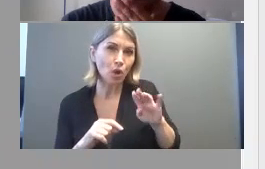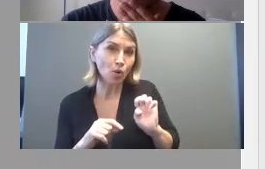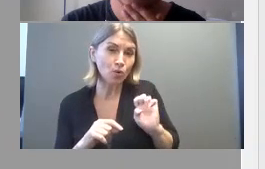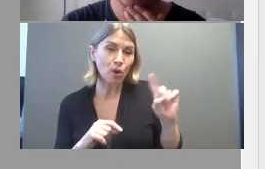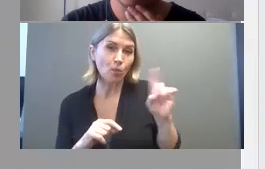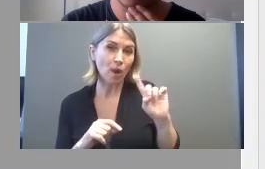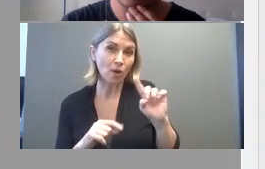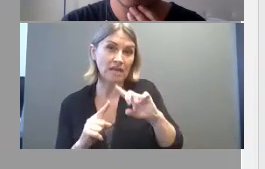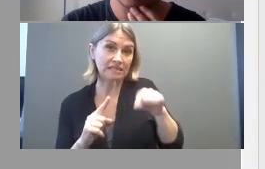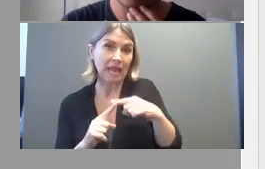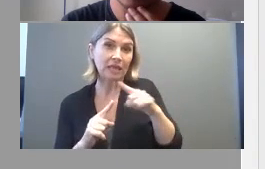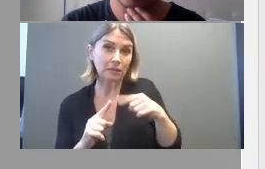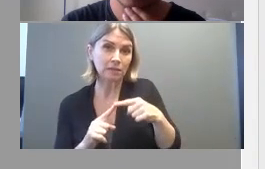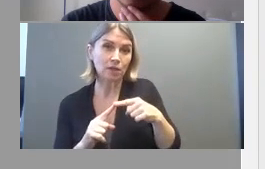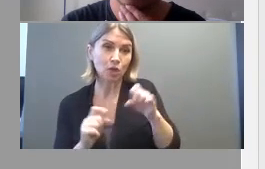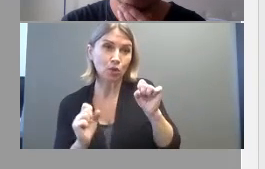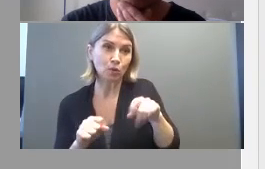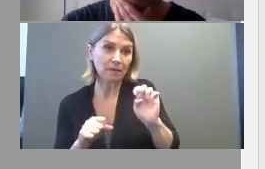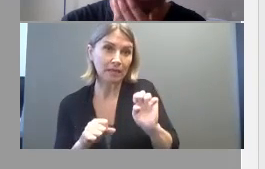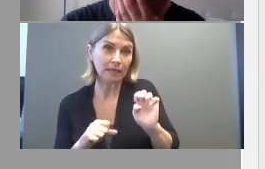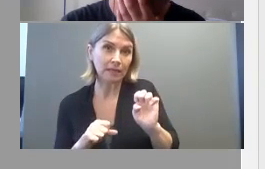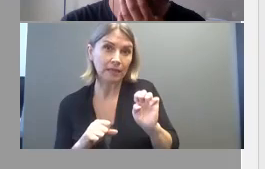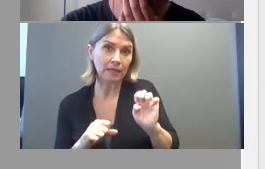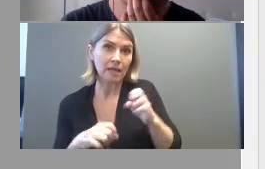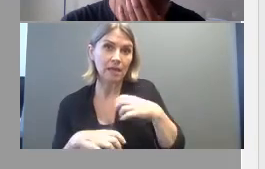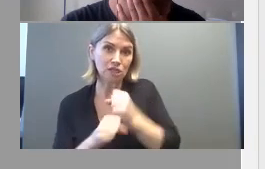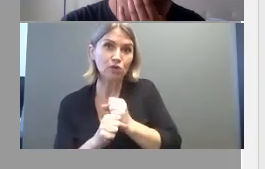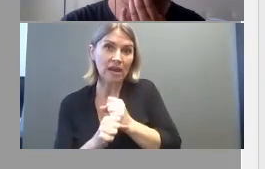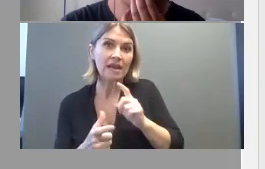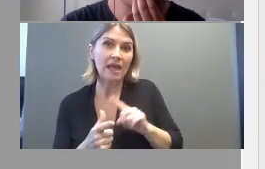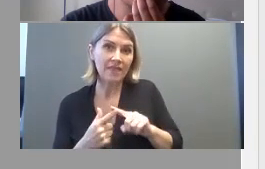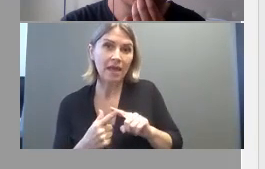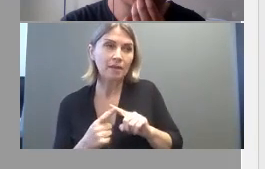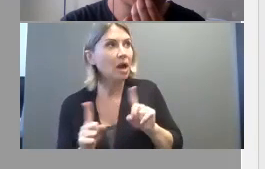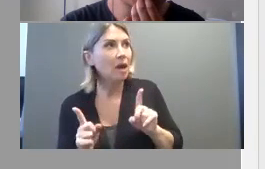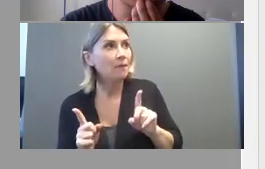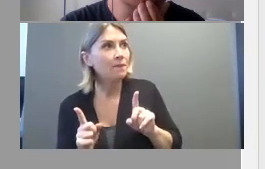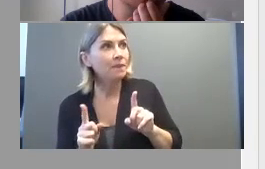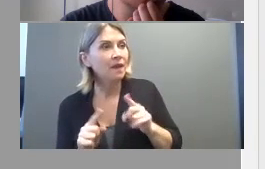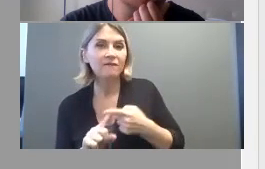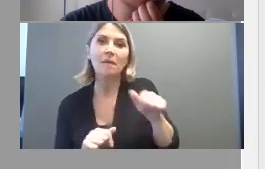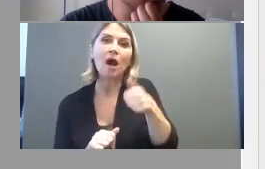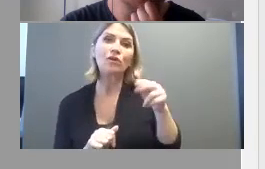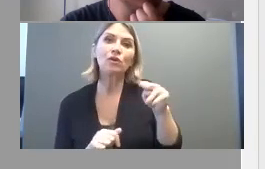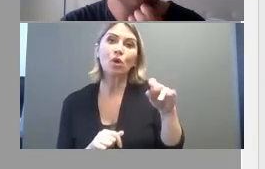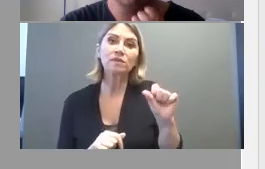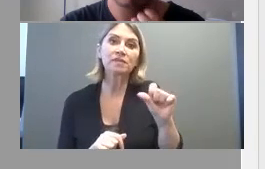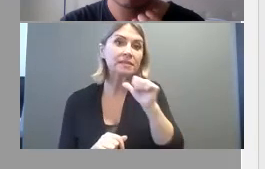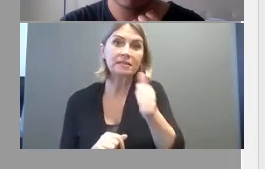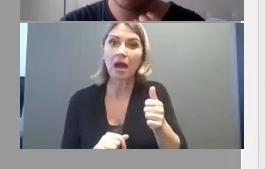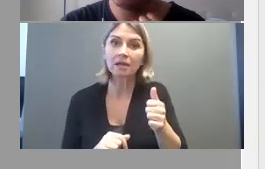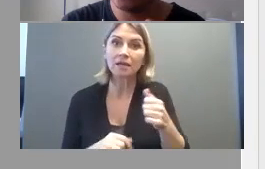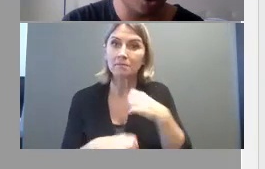a cycle would be generated and then, but from other nodes, it would not create a